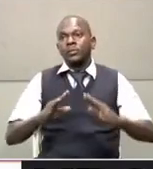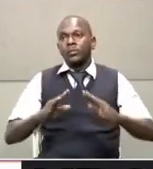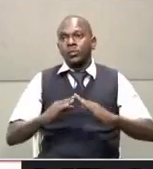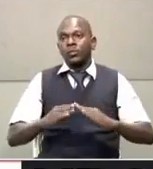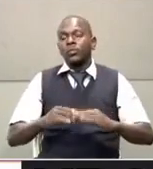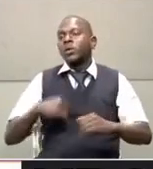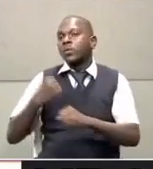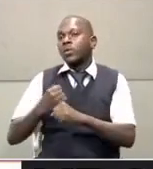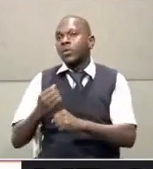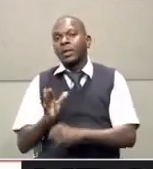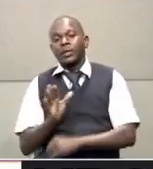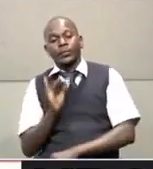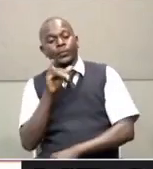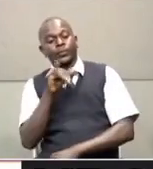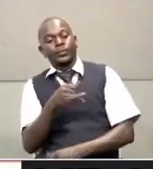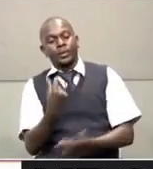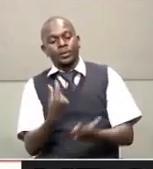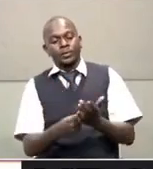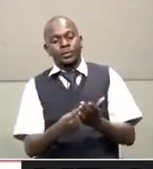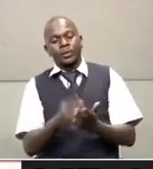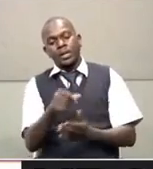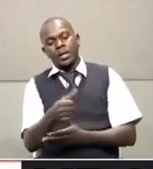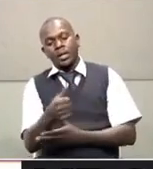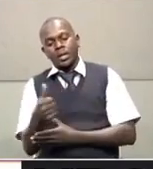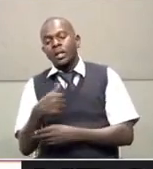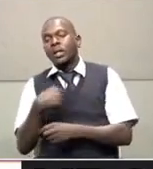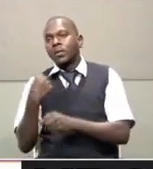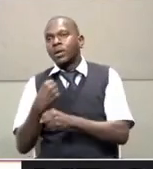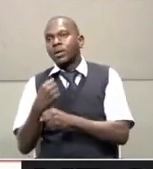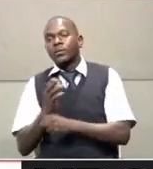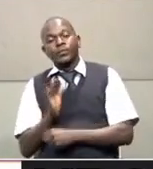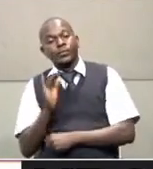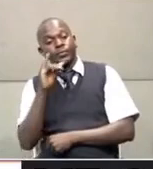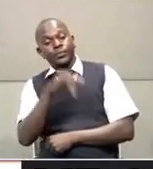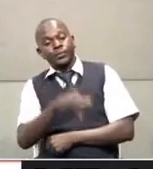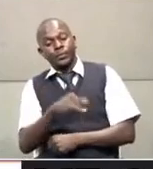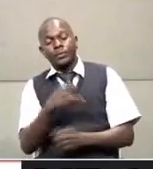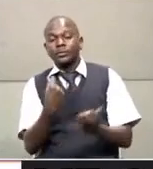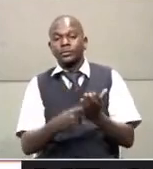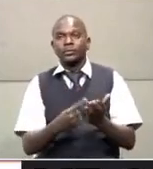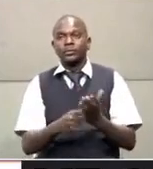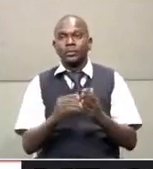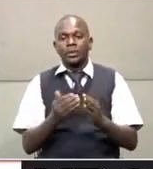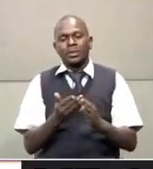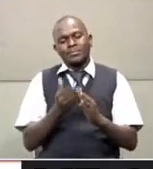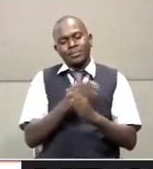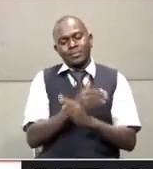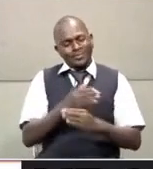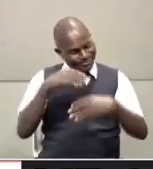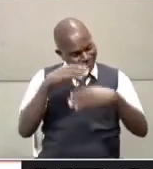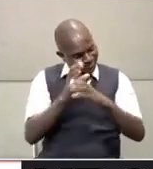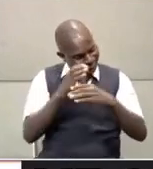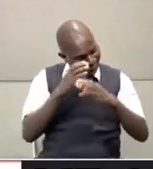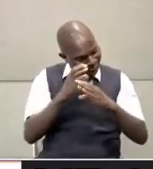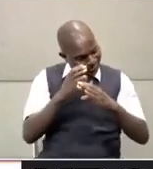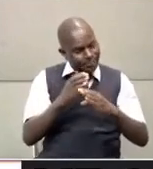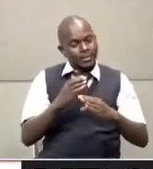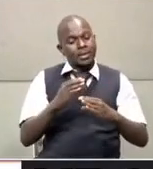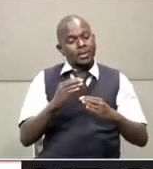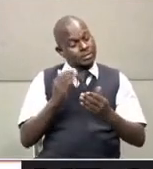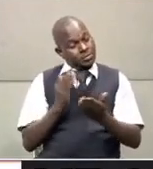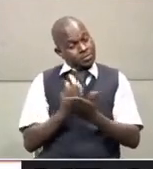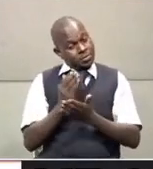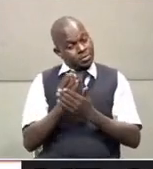worker coming back and maybe other workers coming from abroad take a pre-arrival check for us to be make